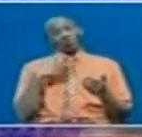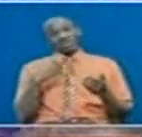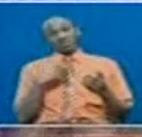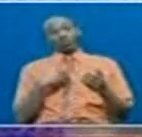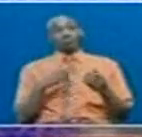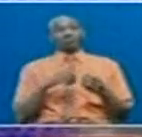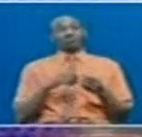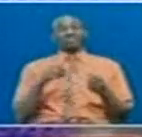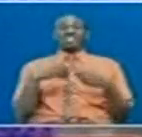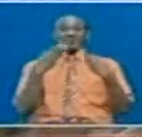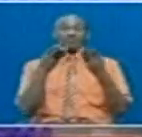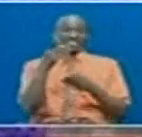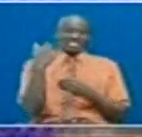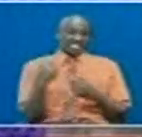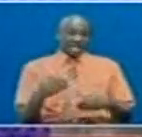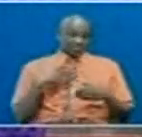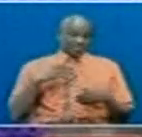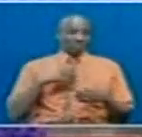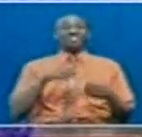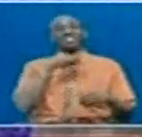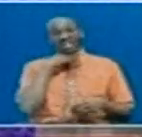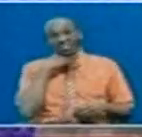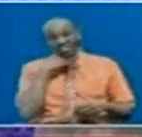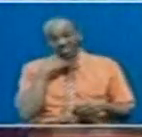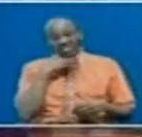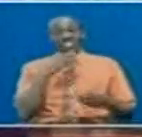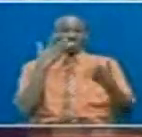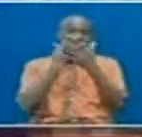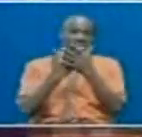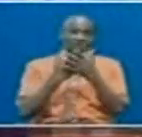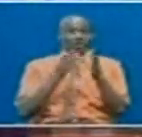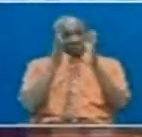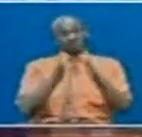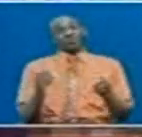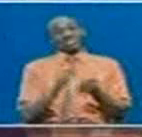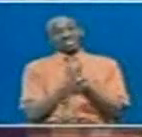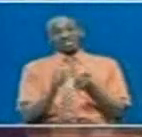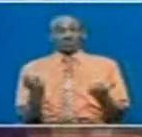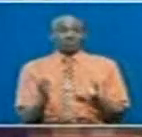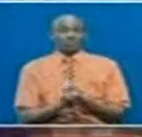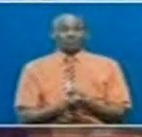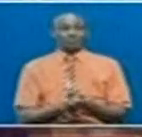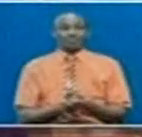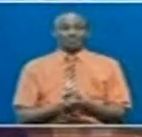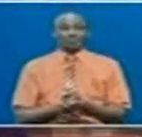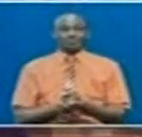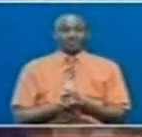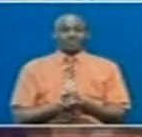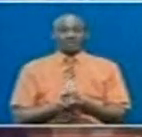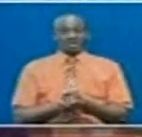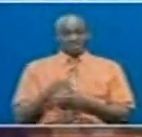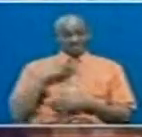is death, jail, and personal destruction. KK. Let me just say this. I